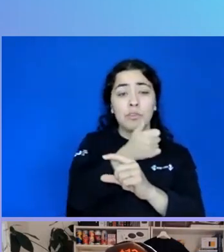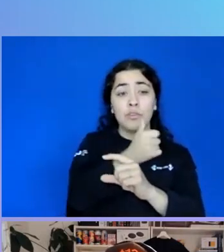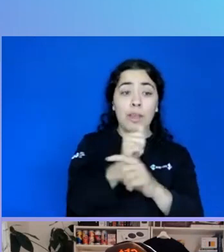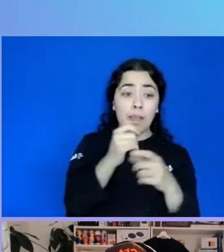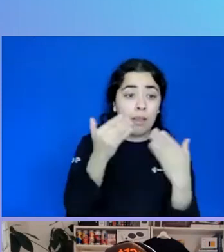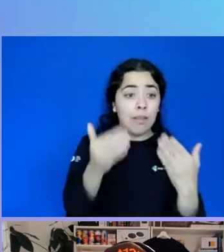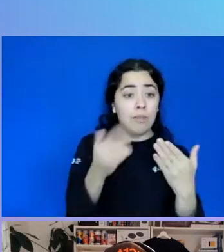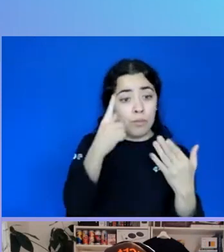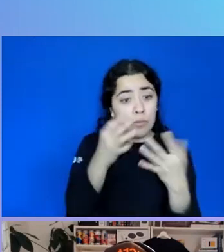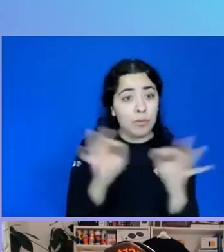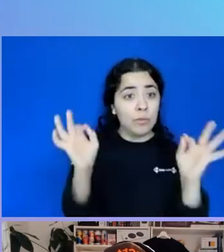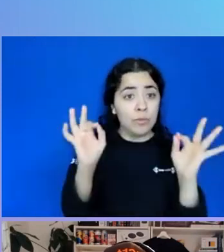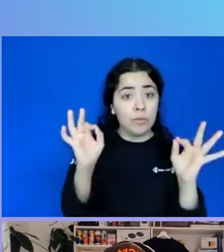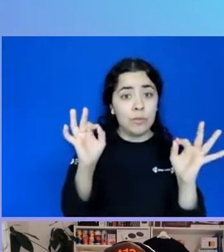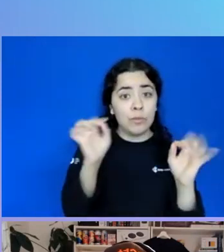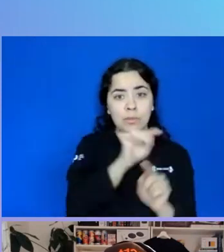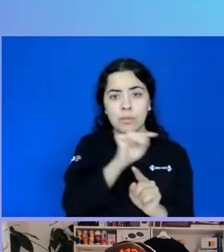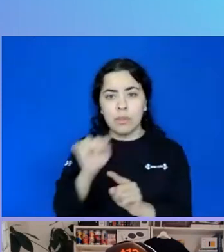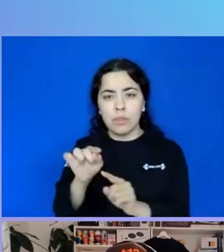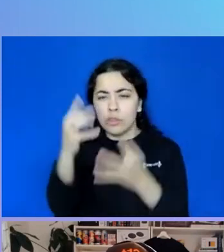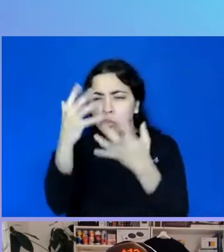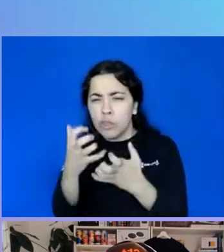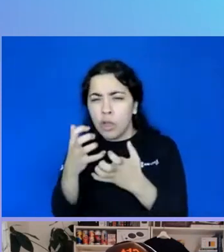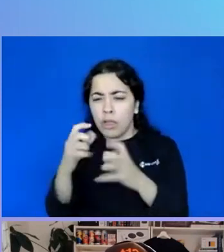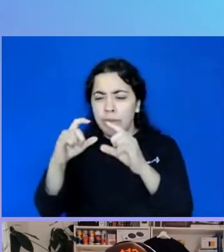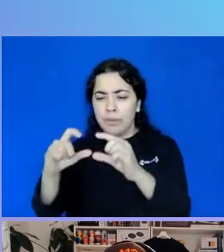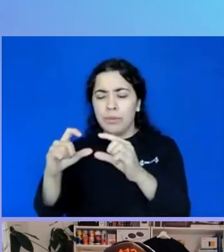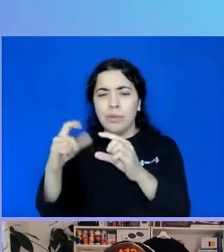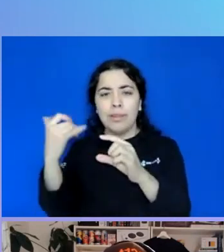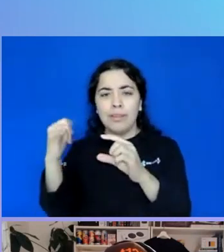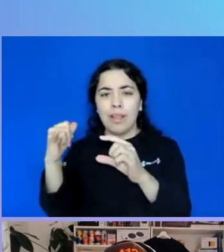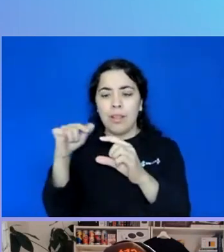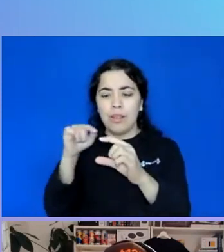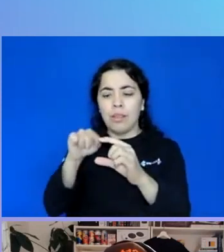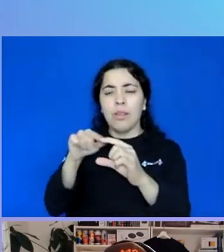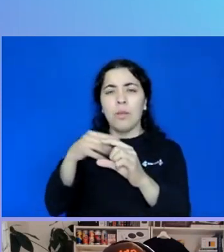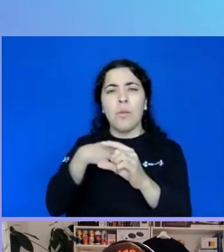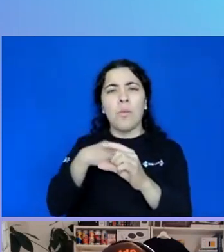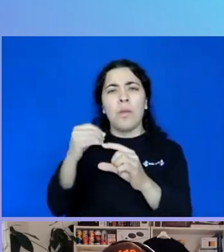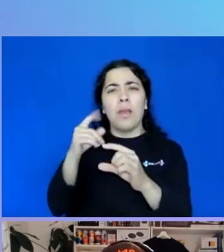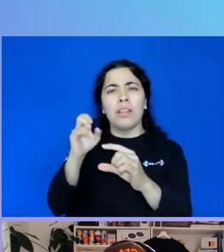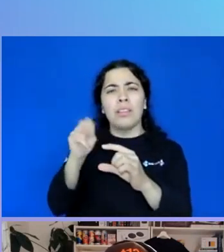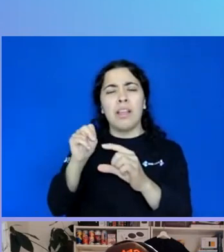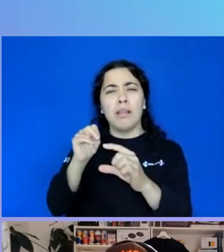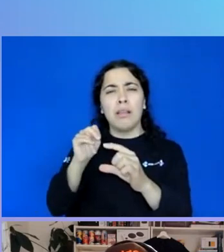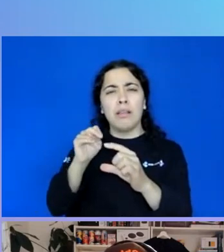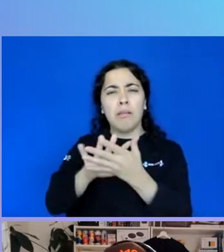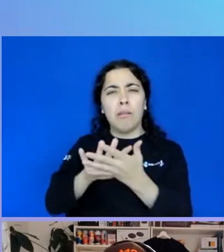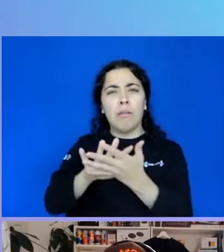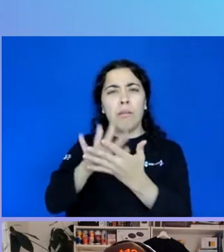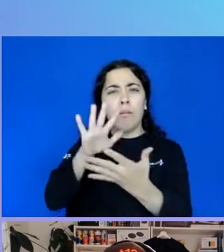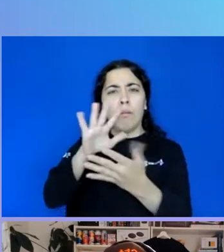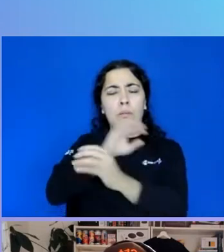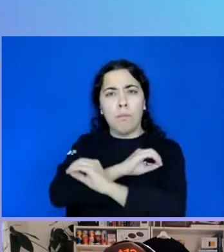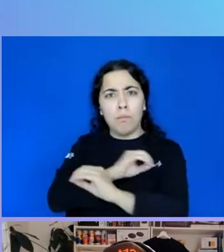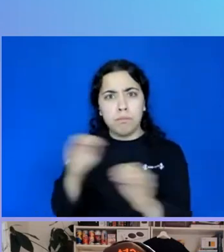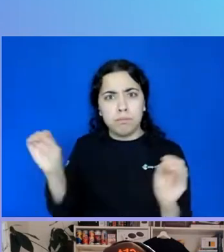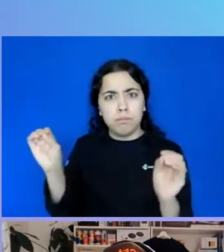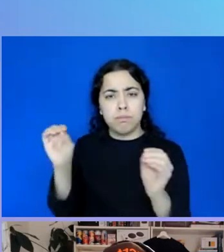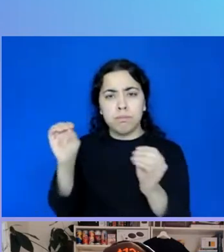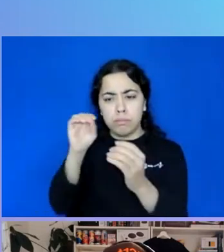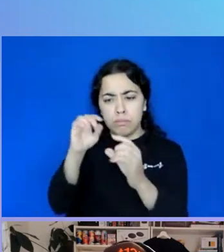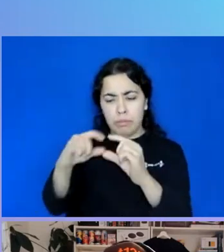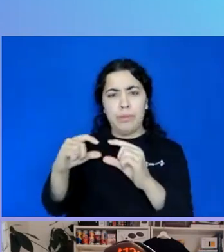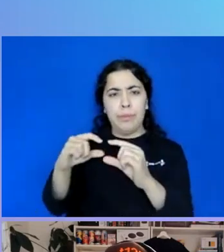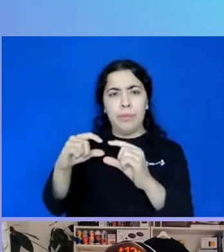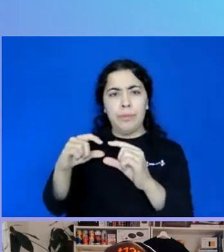free. Viewing that in dark mode, it's still a yellow button, a bit lighter, but it